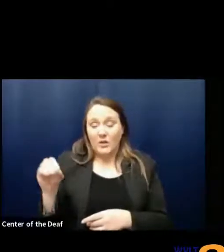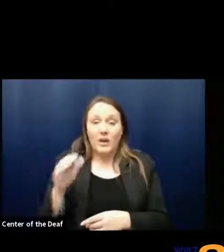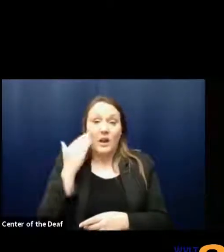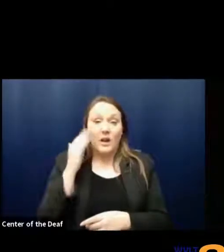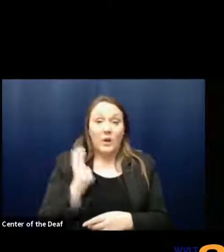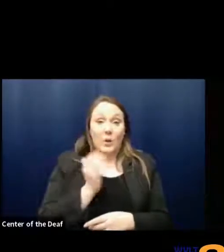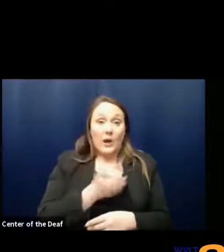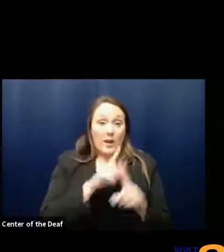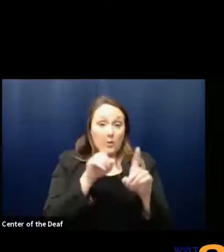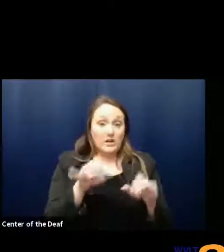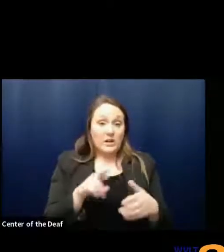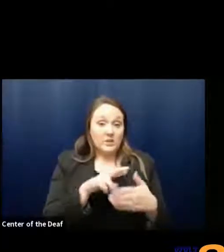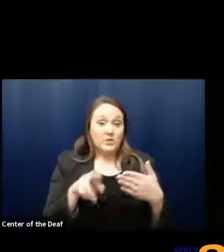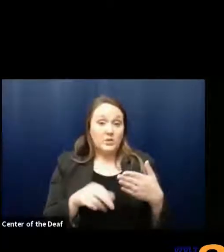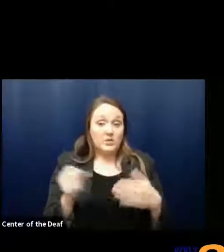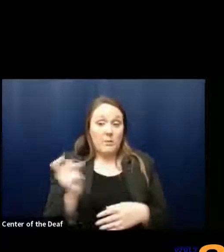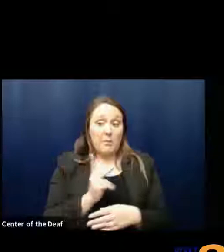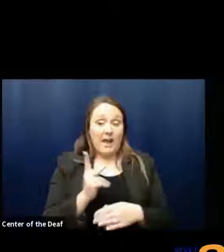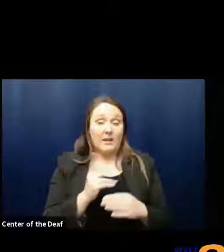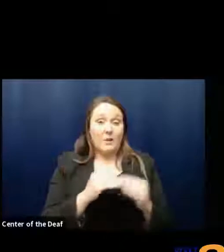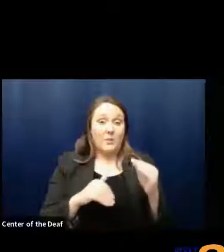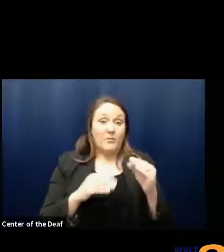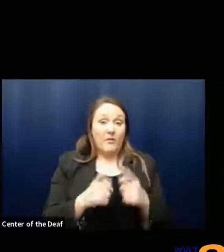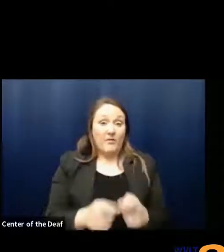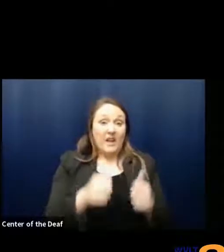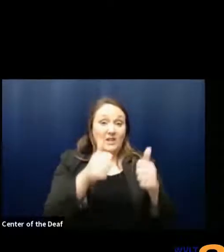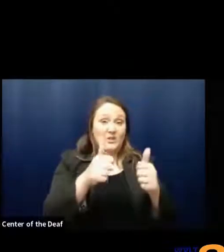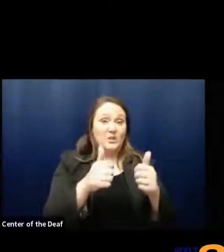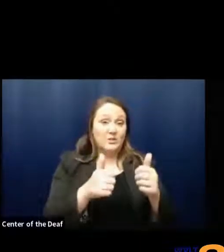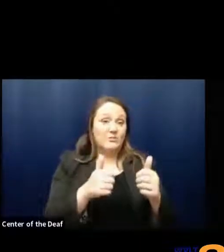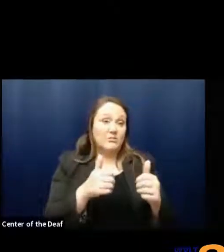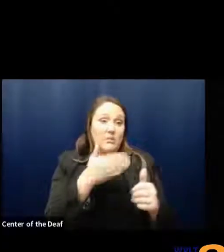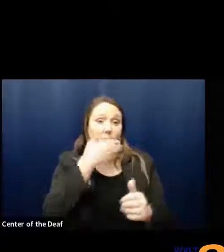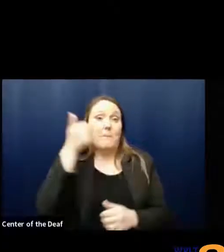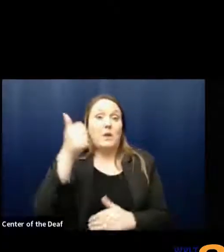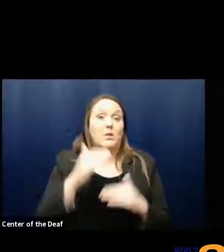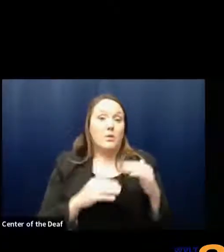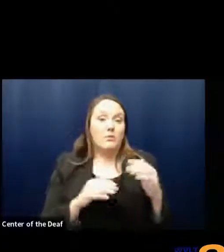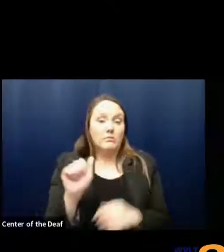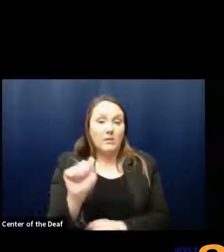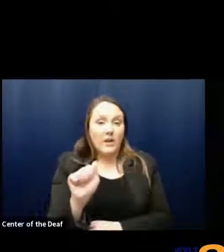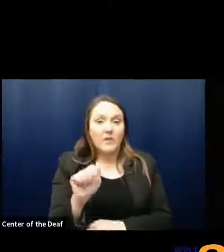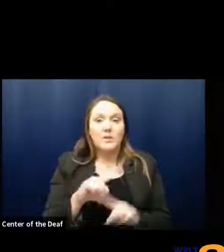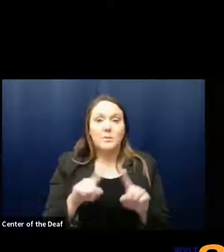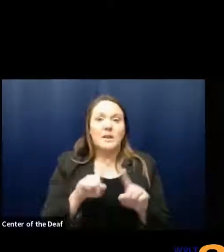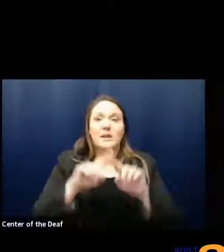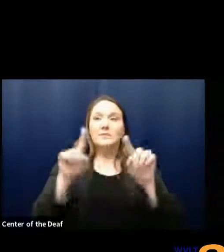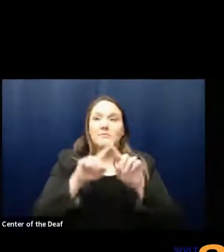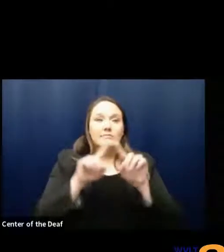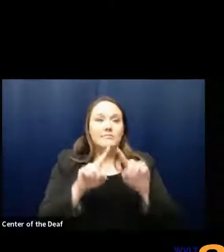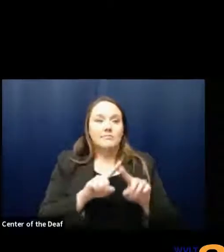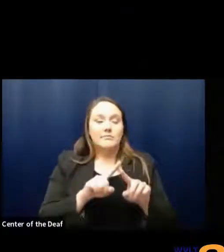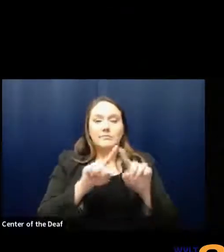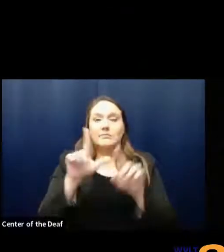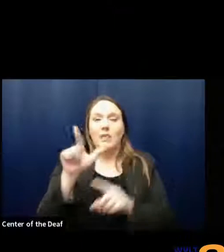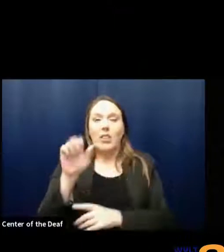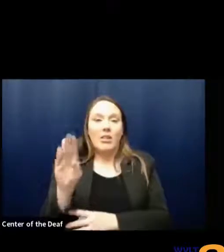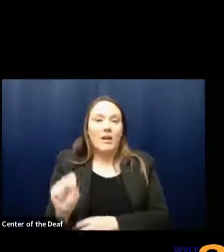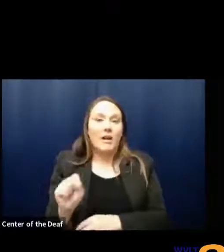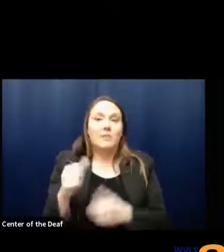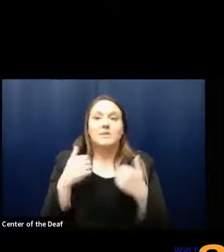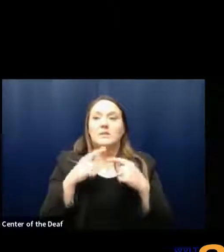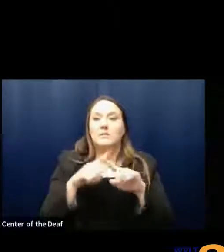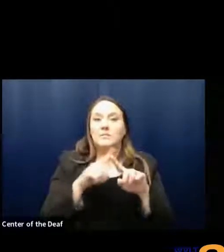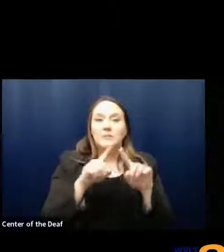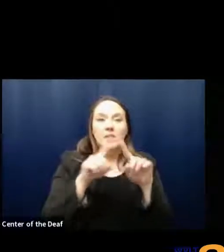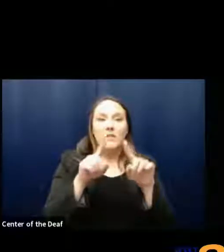back faster than the average right now. There's so many different labs that are doing work and have different turnaround times. They